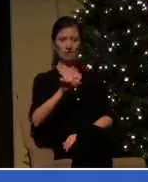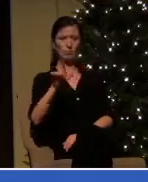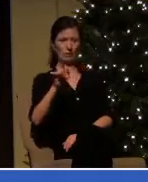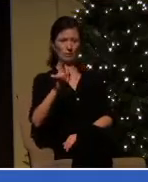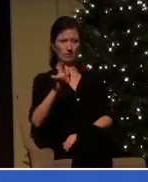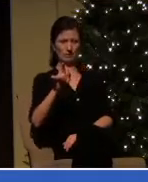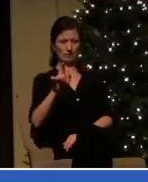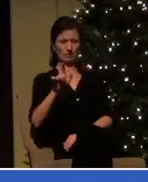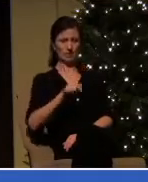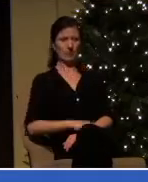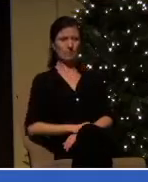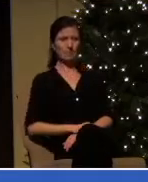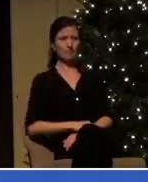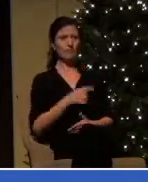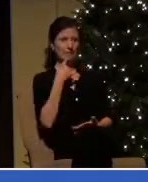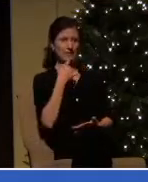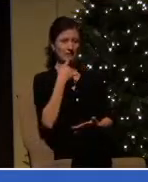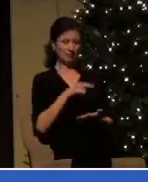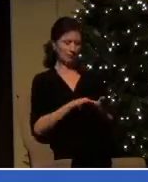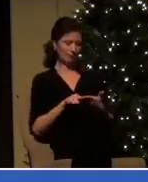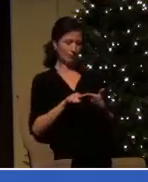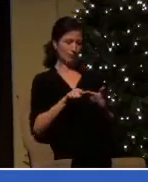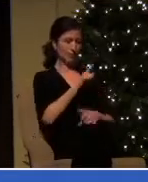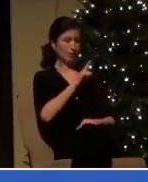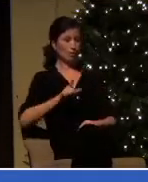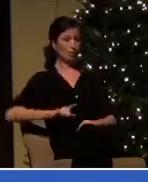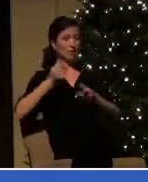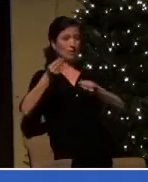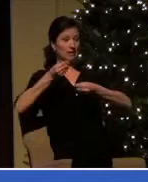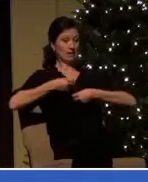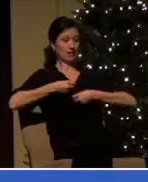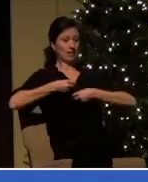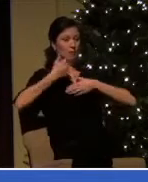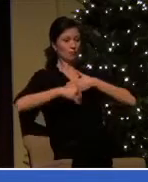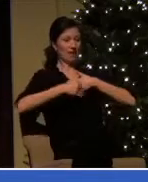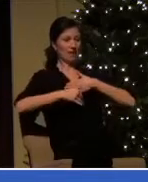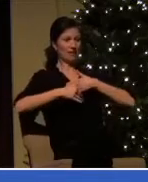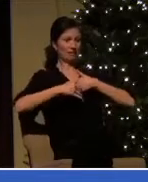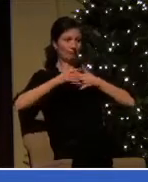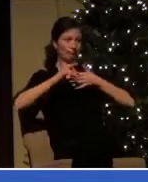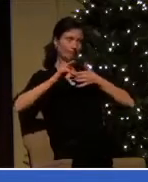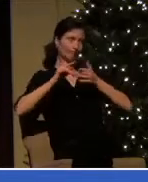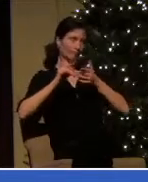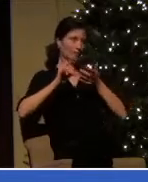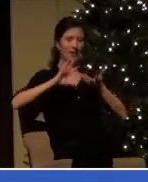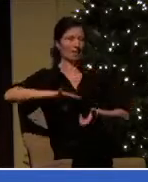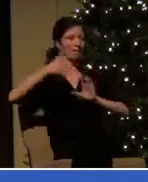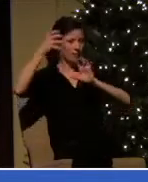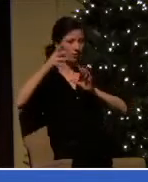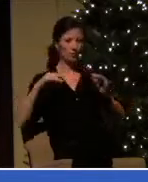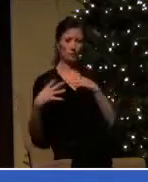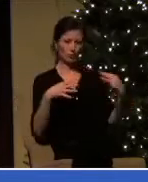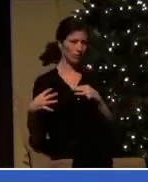21. And that reads as follows, although the Lord gives you the bread of adversity and the water of affliction, your teachers will